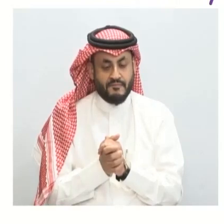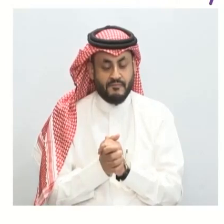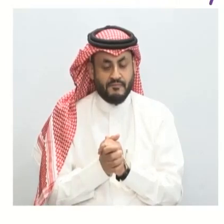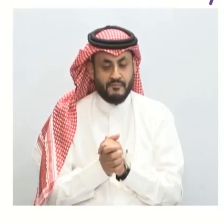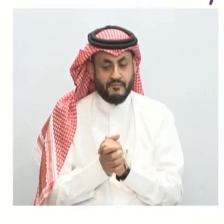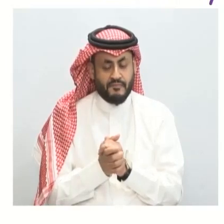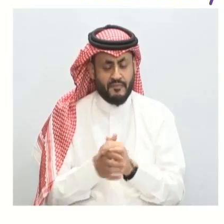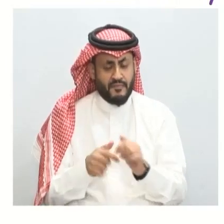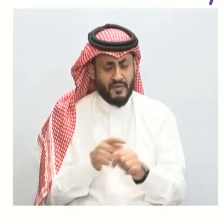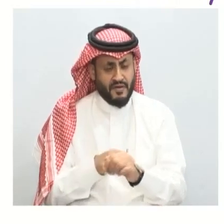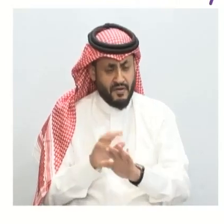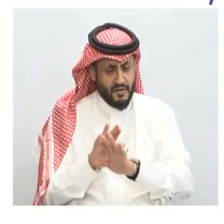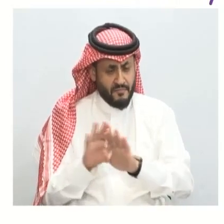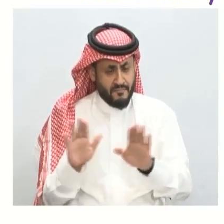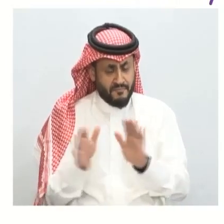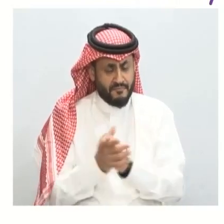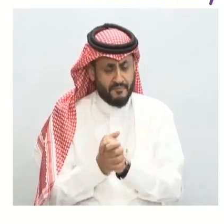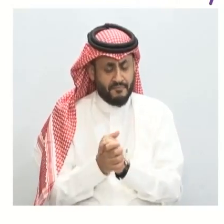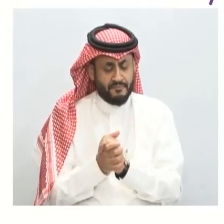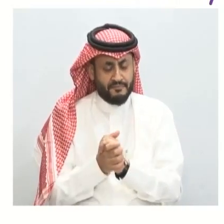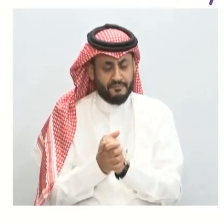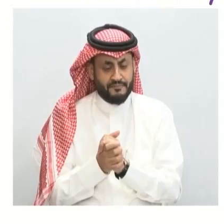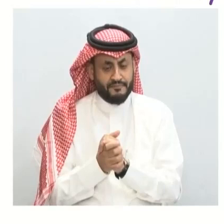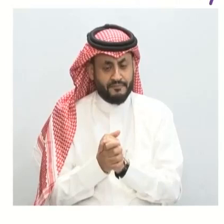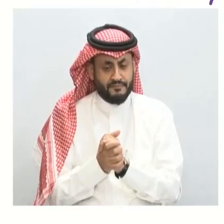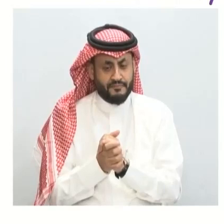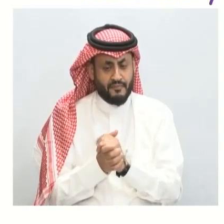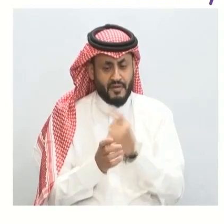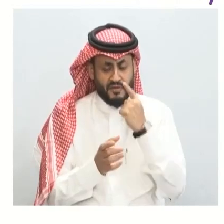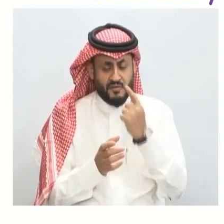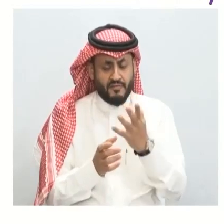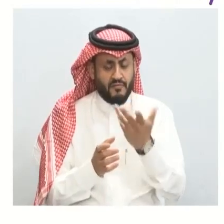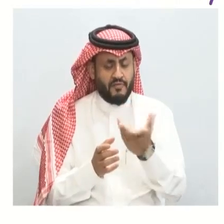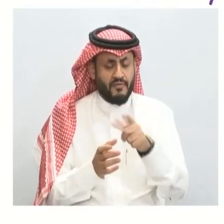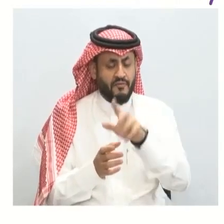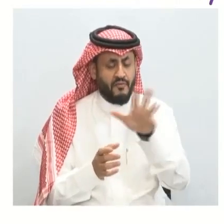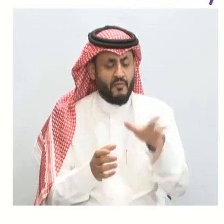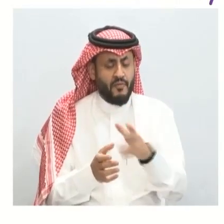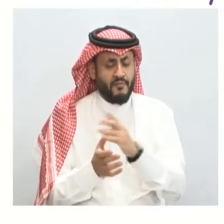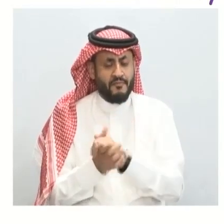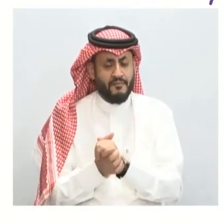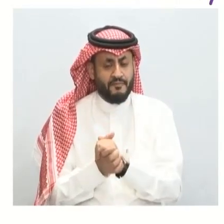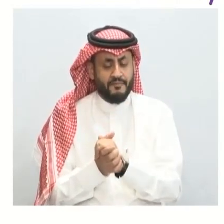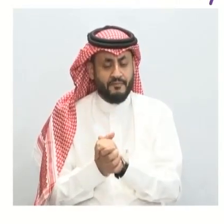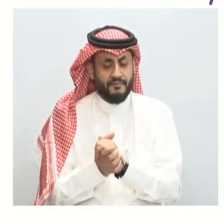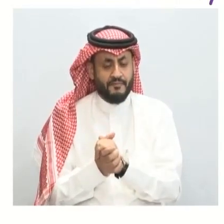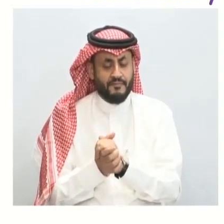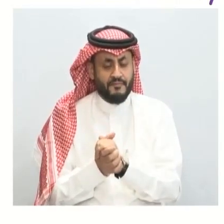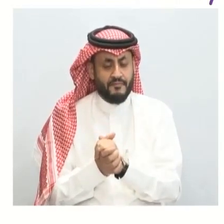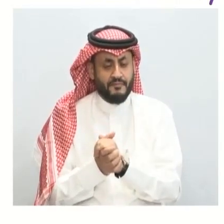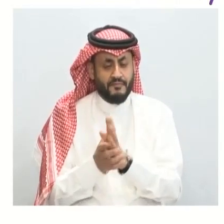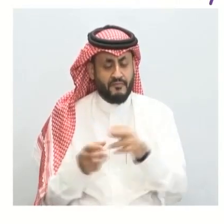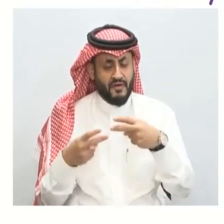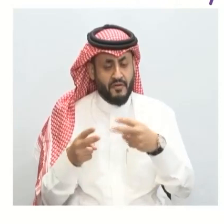Okay, we are about to answer. We are going to see what we have here. Now, yes, now we're going to